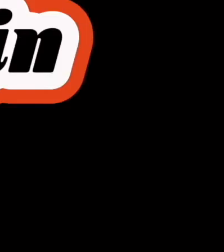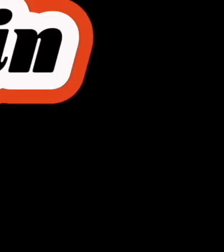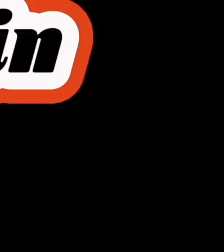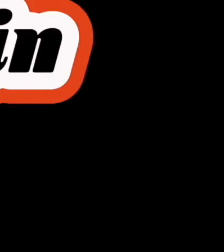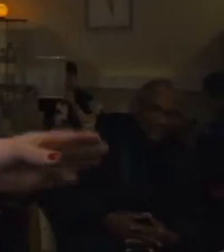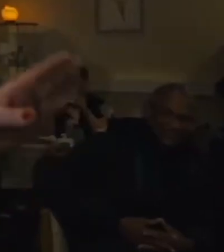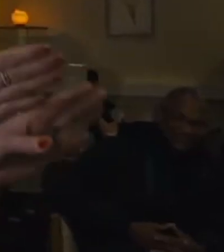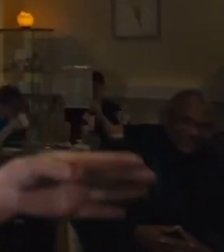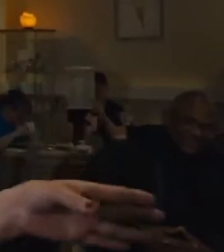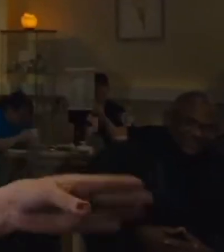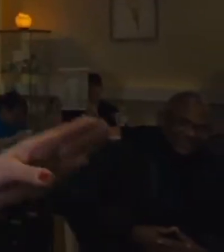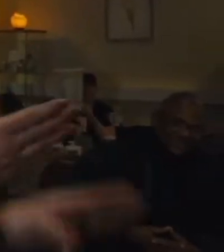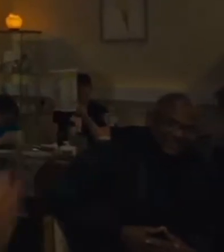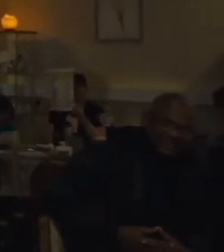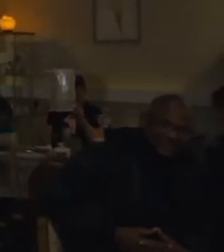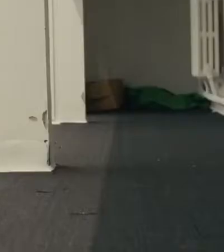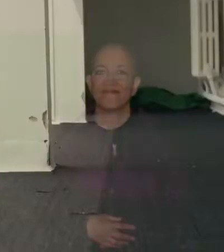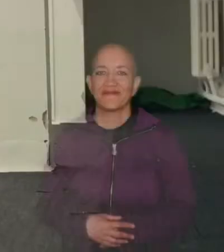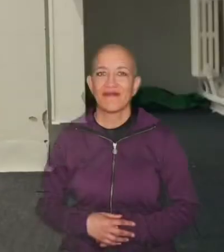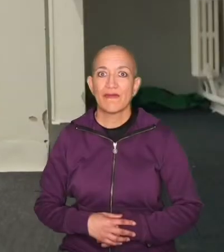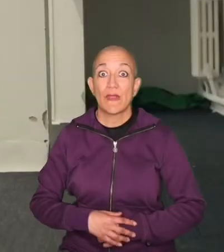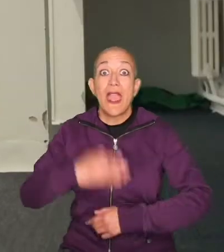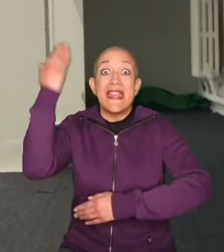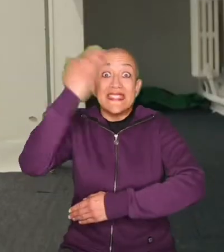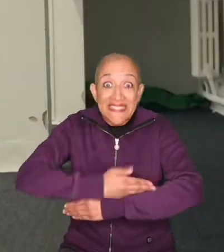Take one, Peter Klappenhoard.